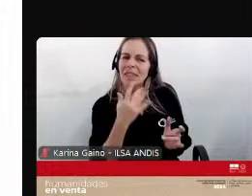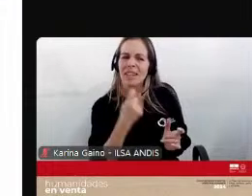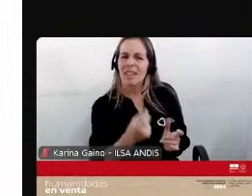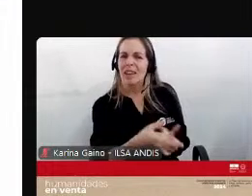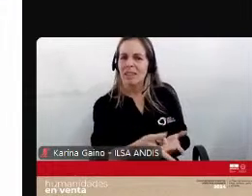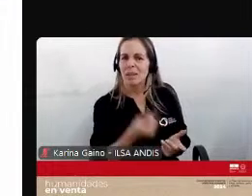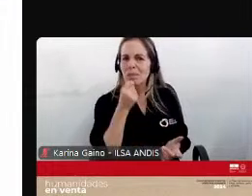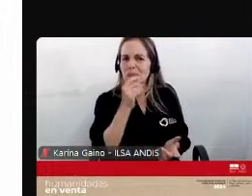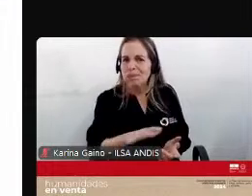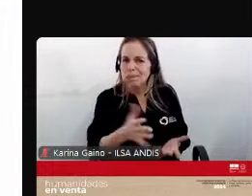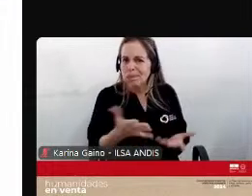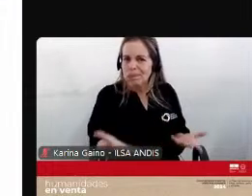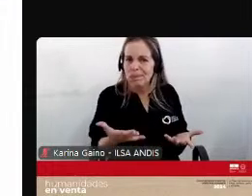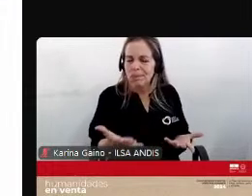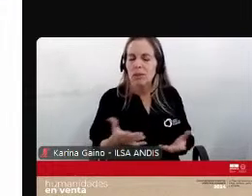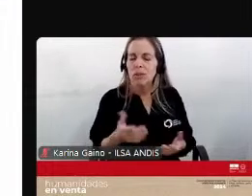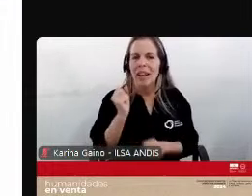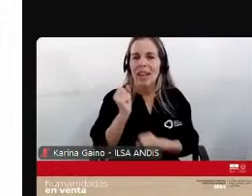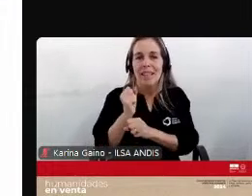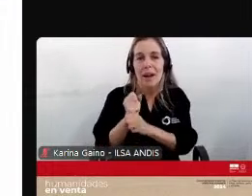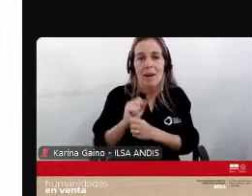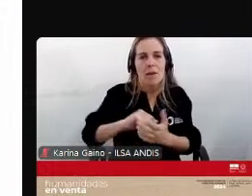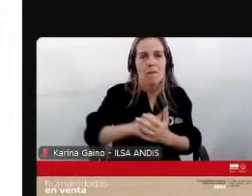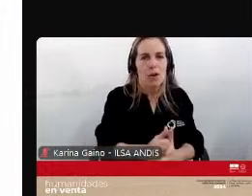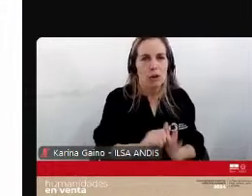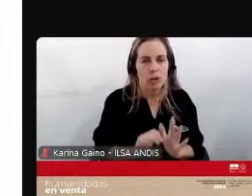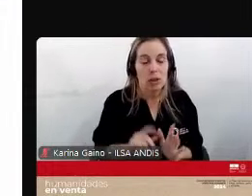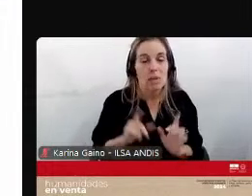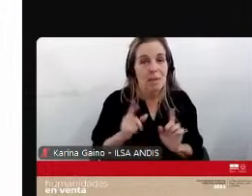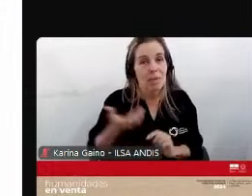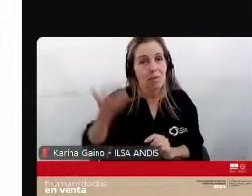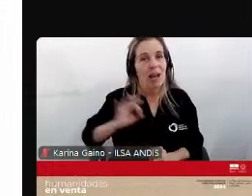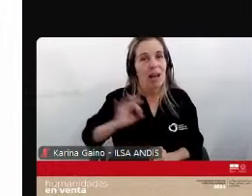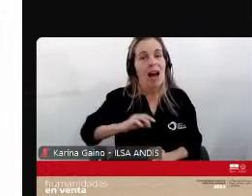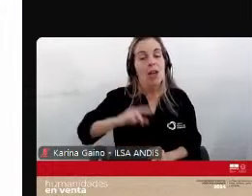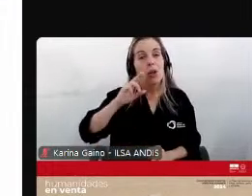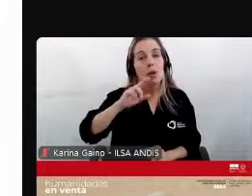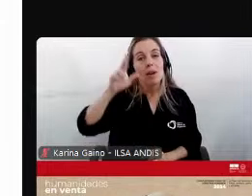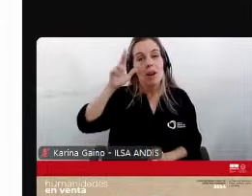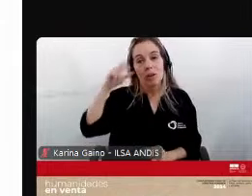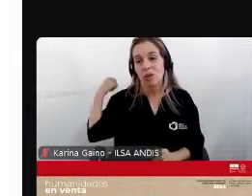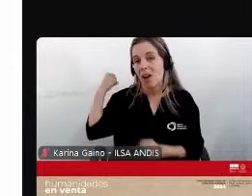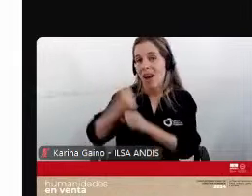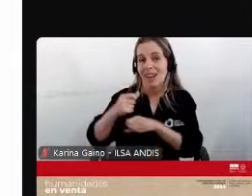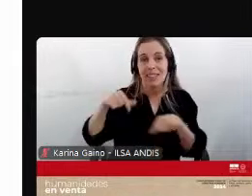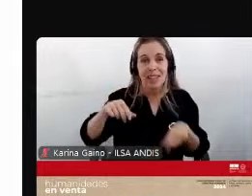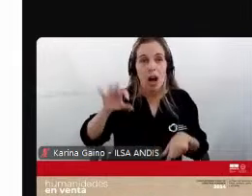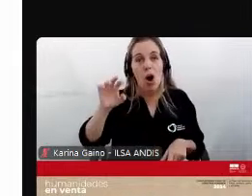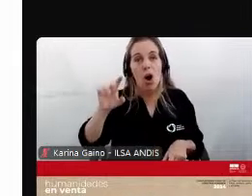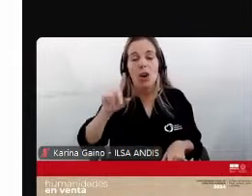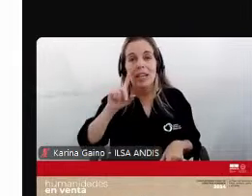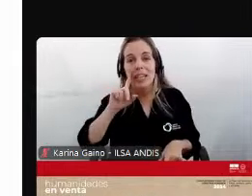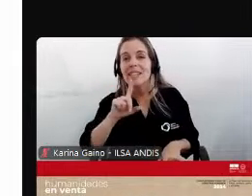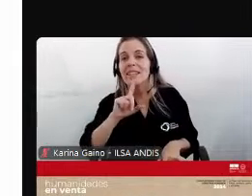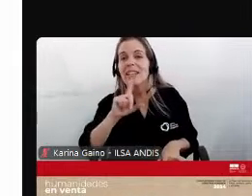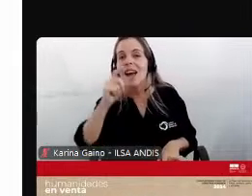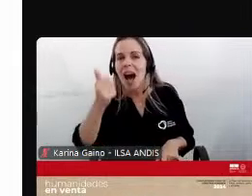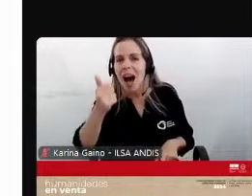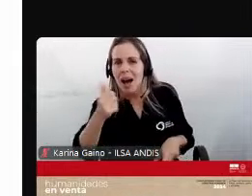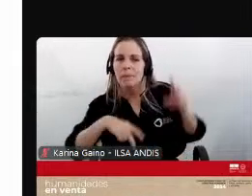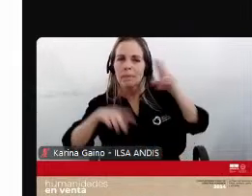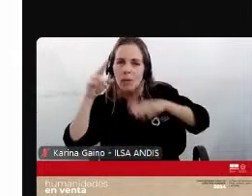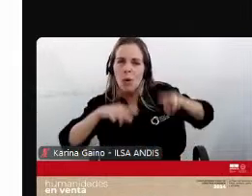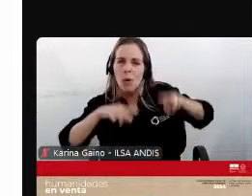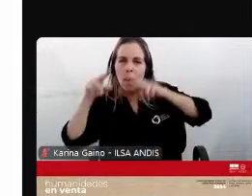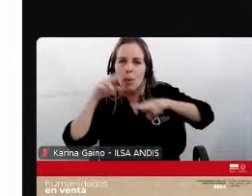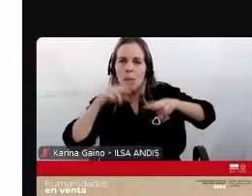as I mentioned, since 2008 has been working on research on indicators of forced labor in the field to identify cases of forced